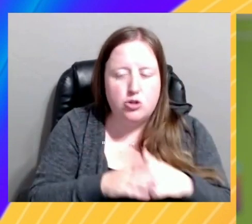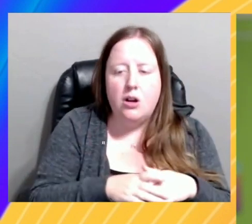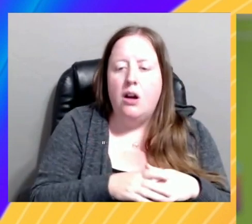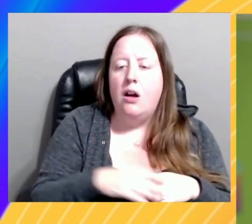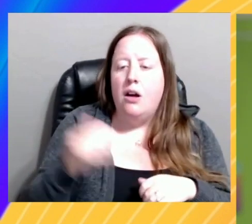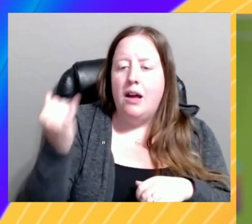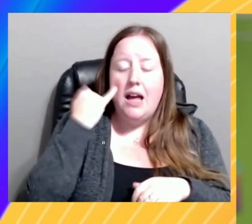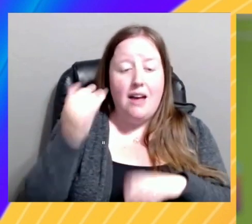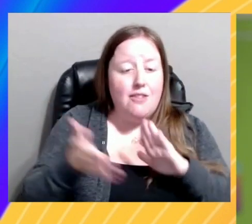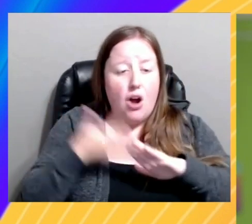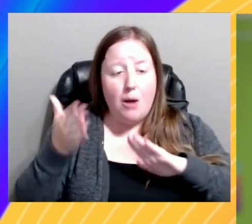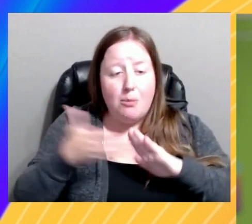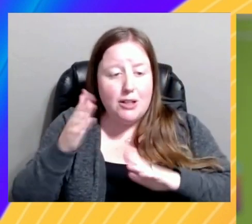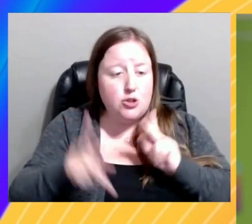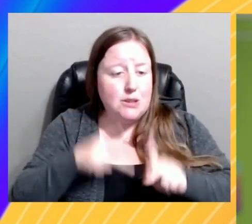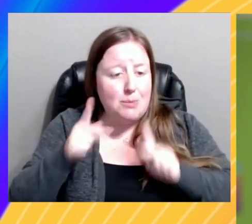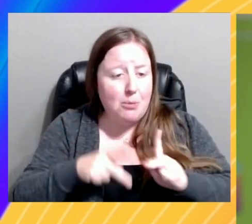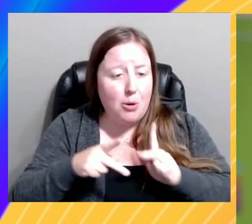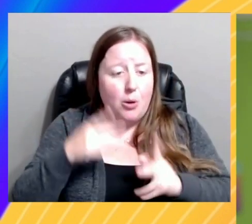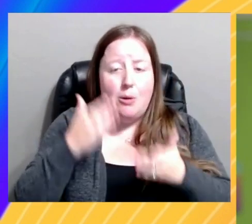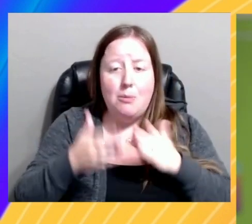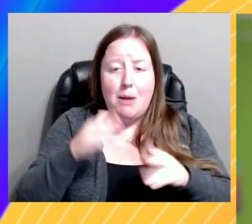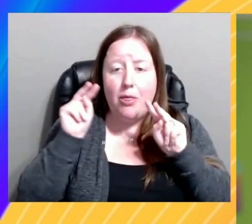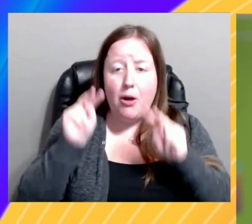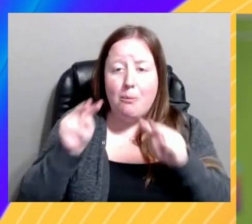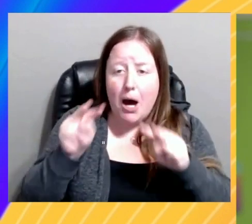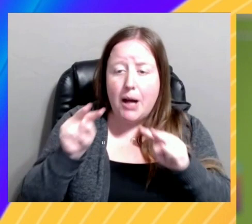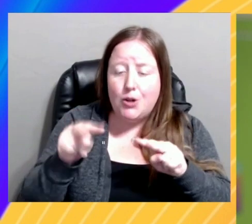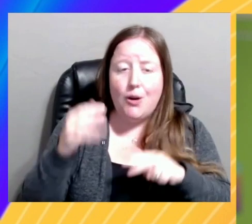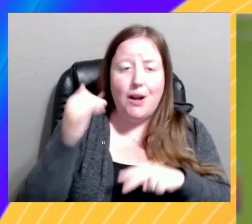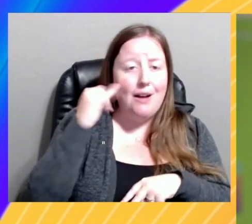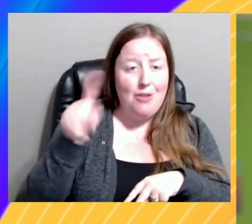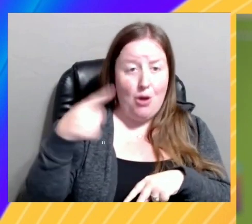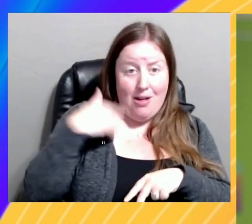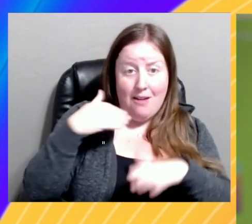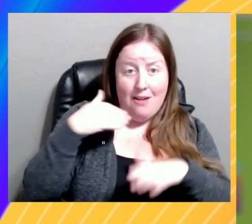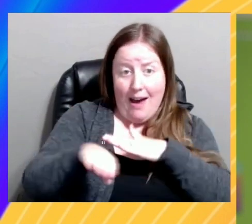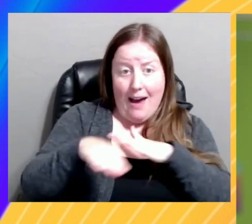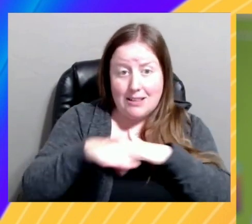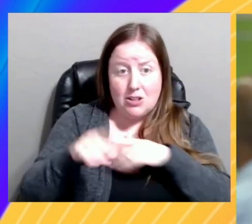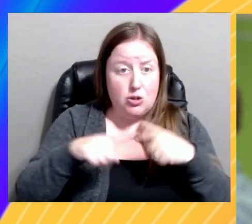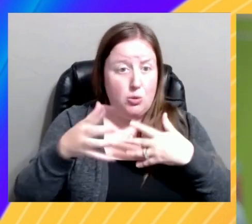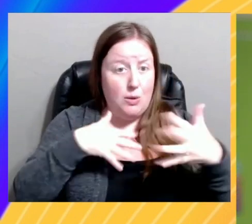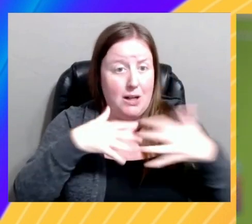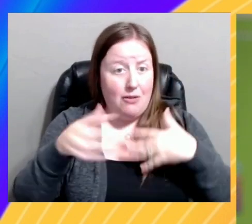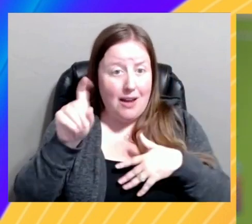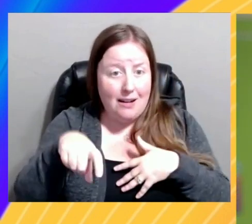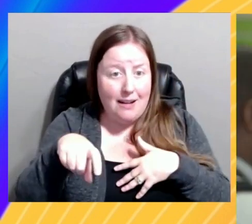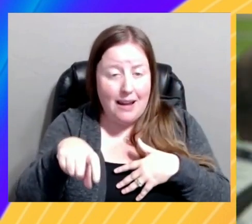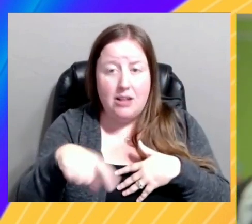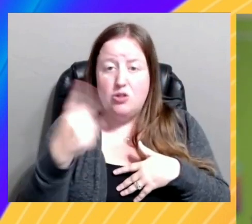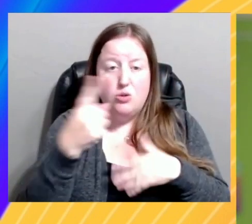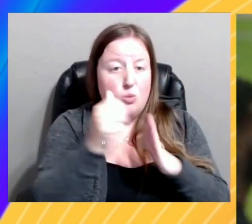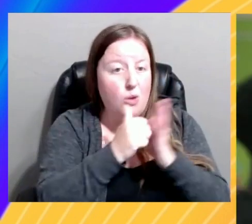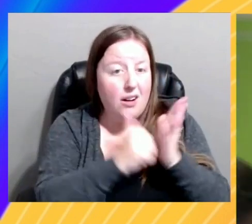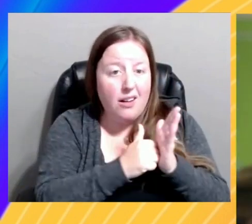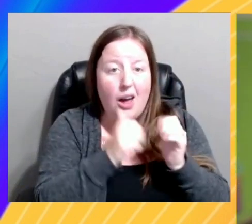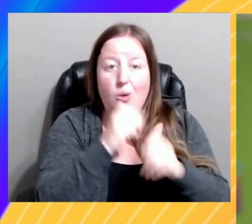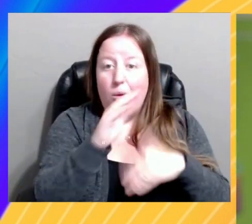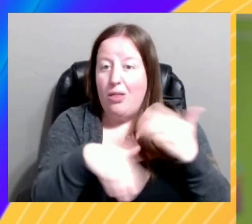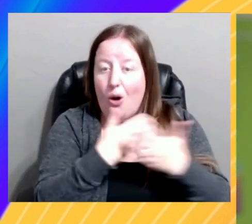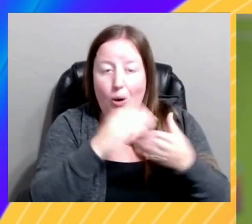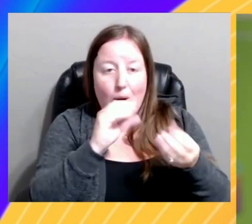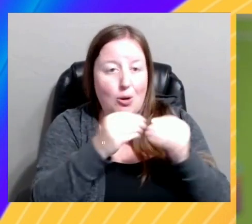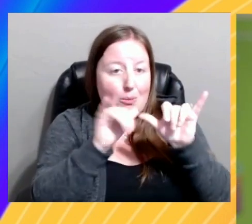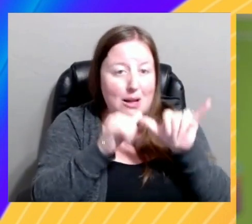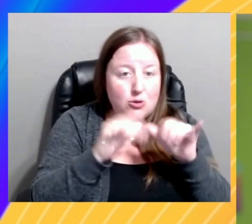folks who are in charge of monitoring, if they only have access to only what they need, and if that's a single account that has all your metrics and dashboards,